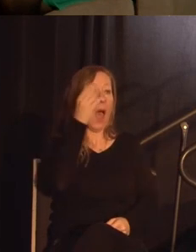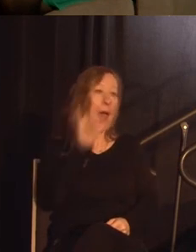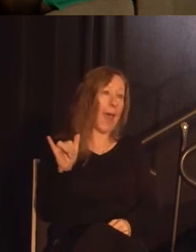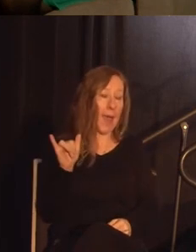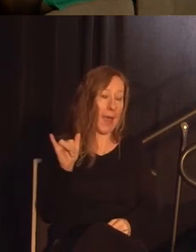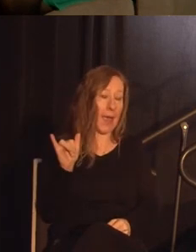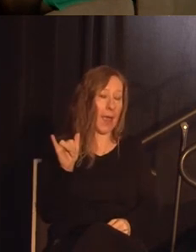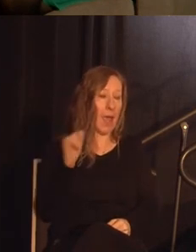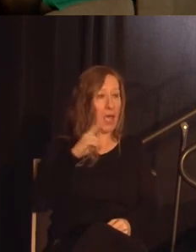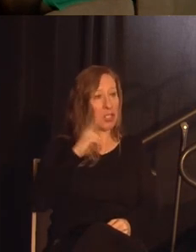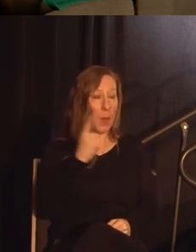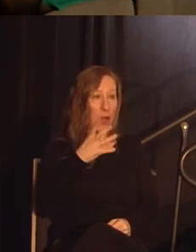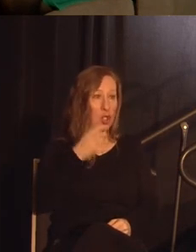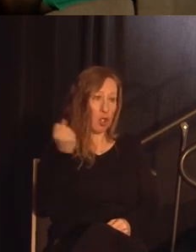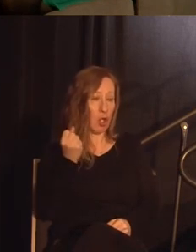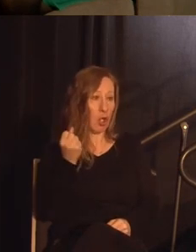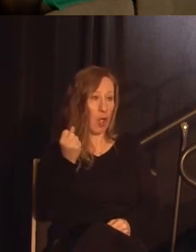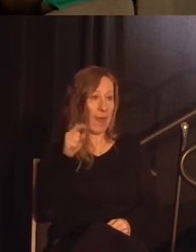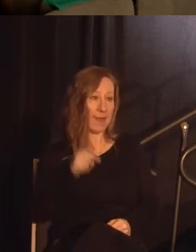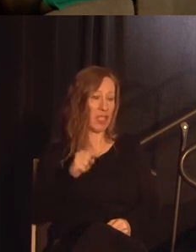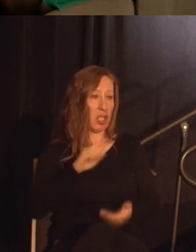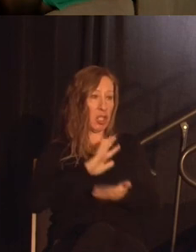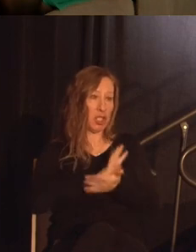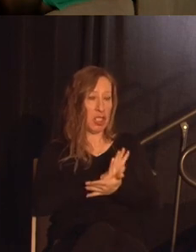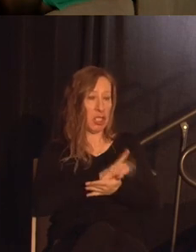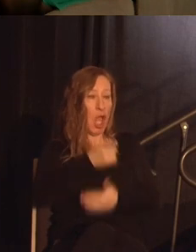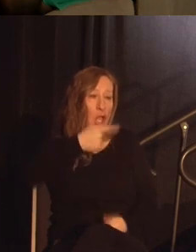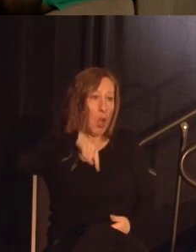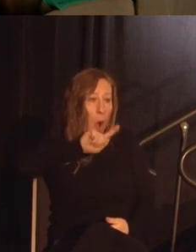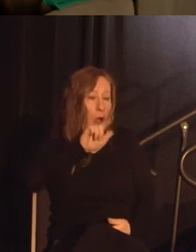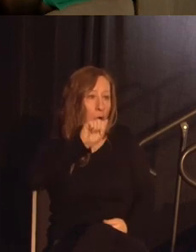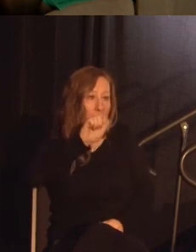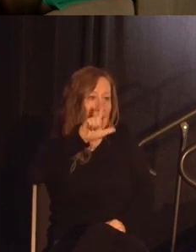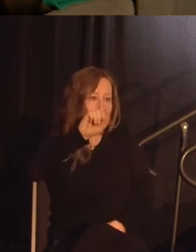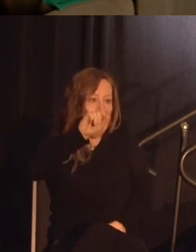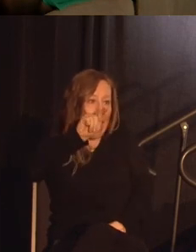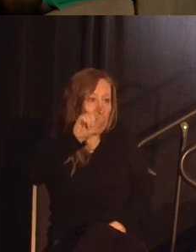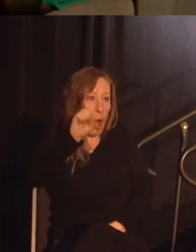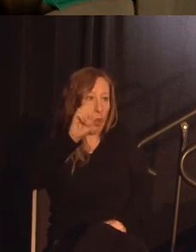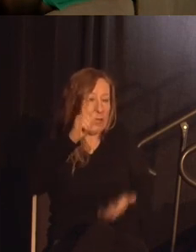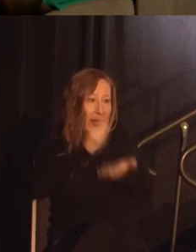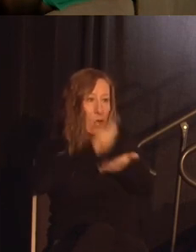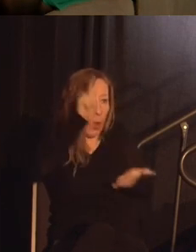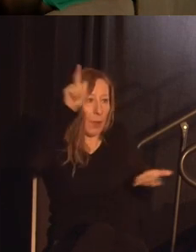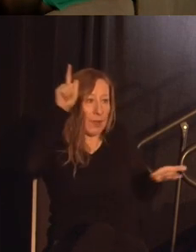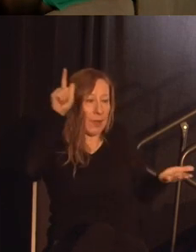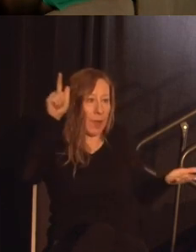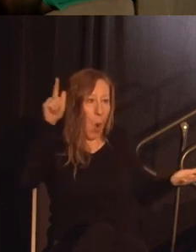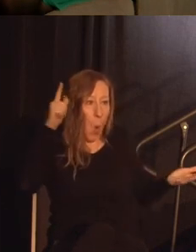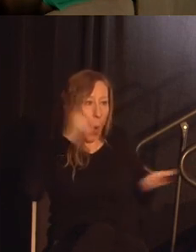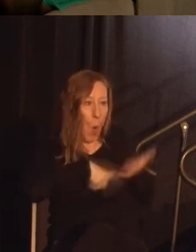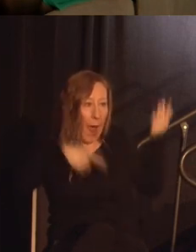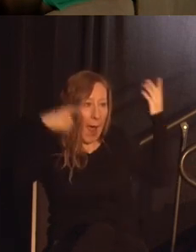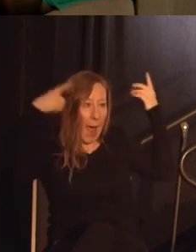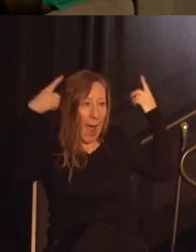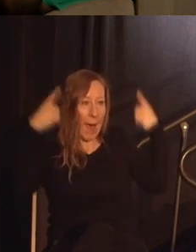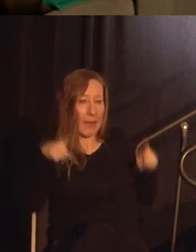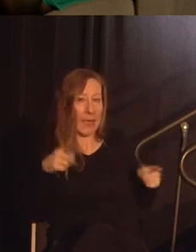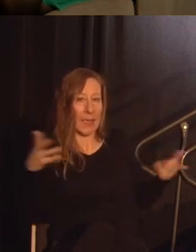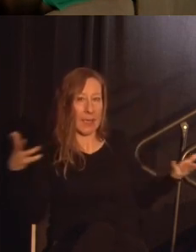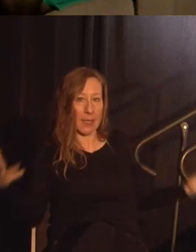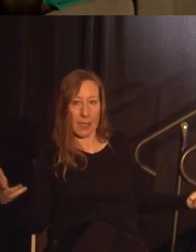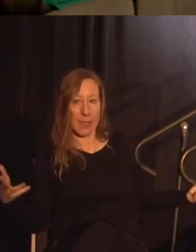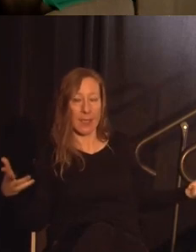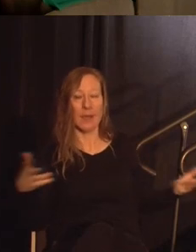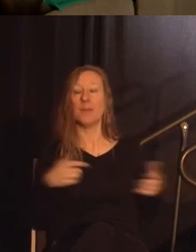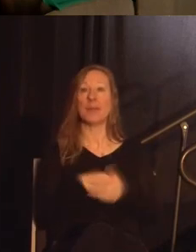took this cheese. Y'all are lactose intolerant. You know, do you know what happened? Like, it's, you know,